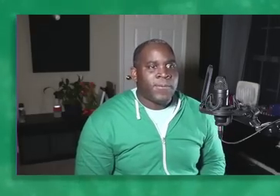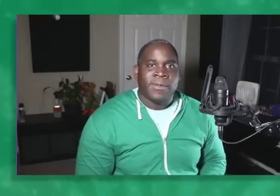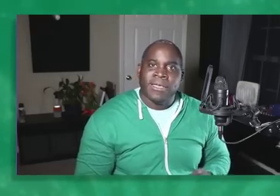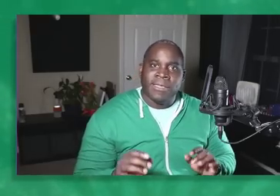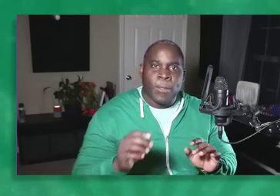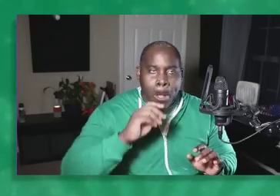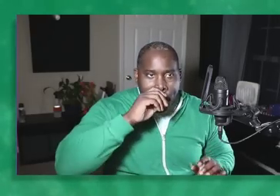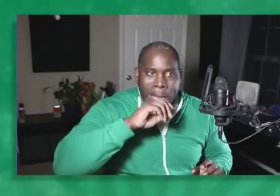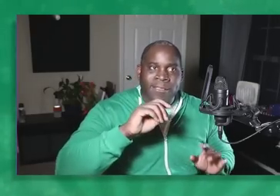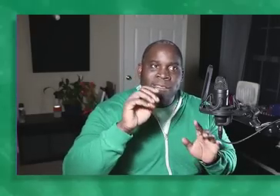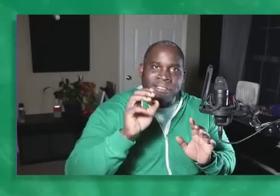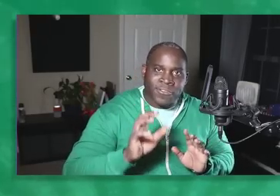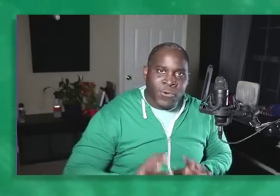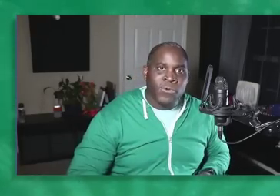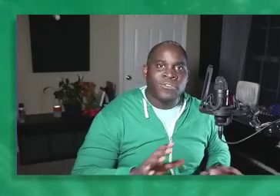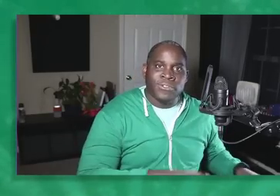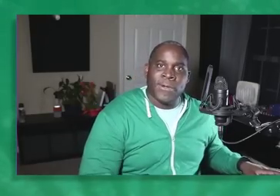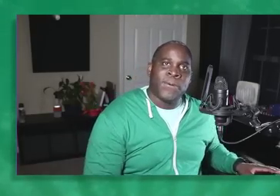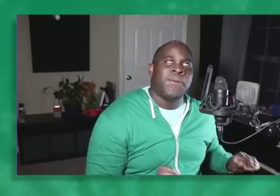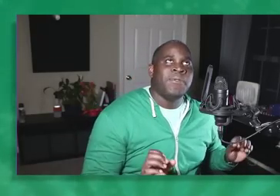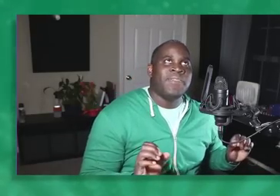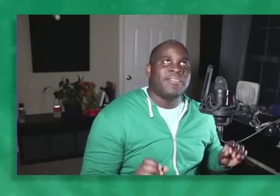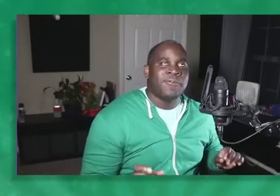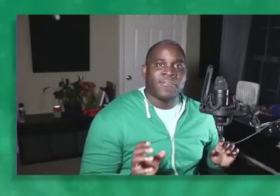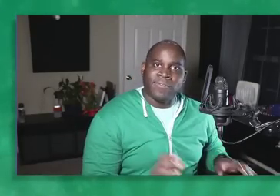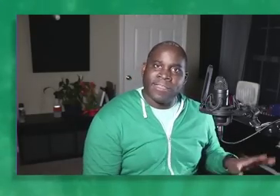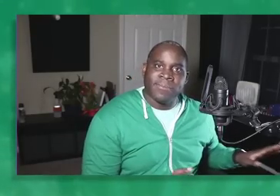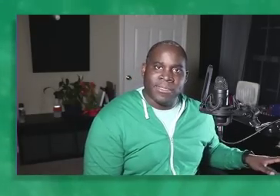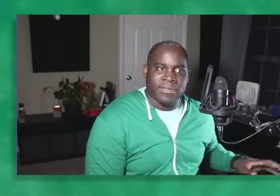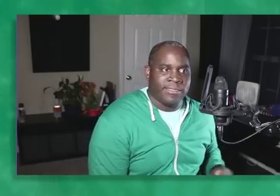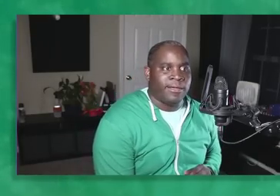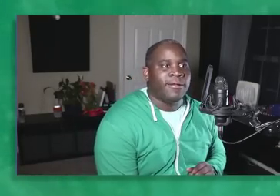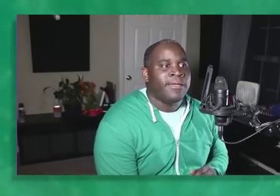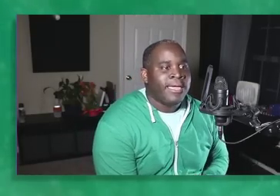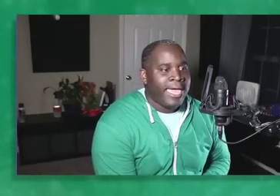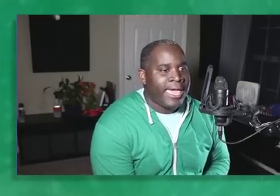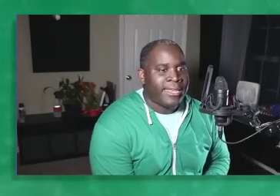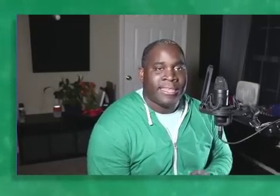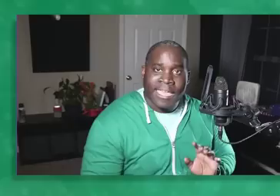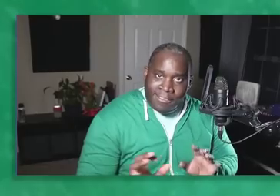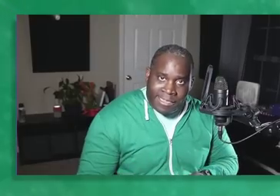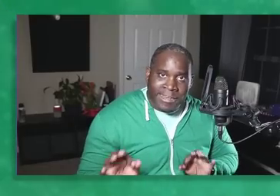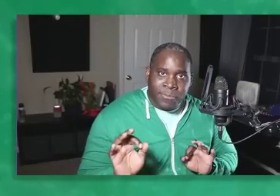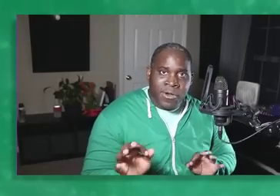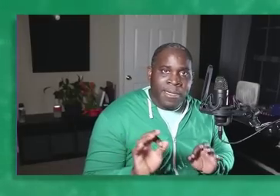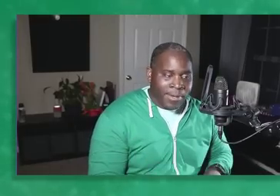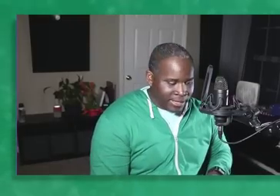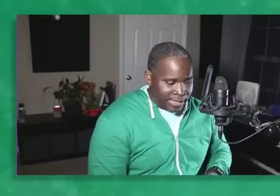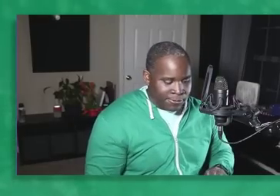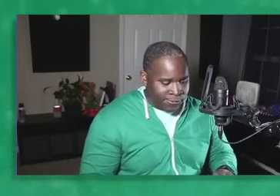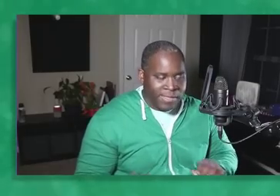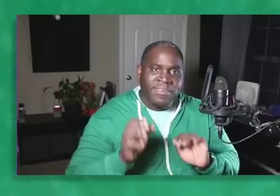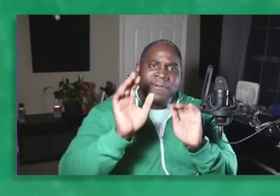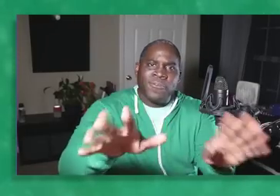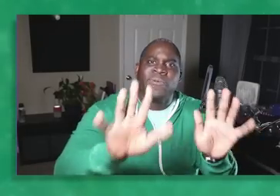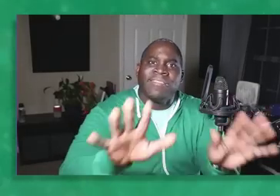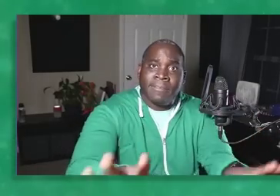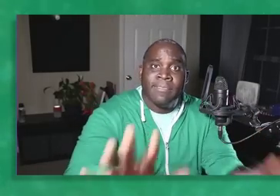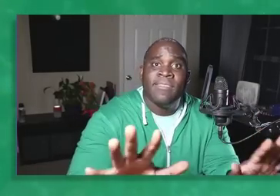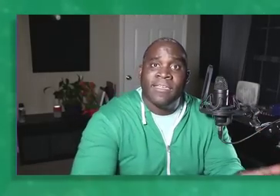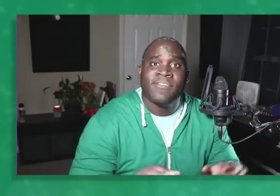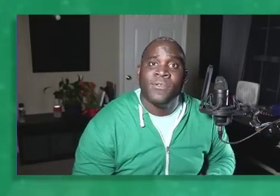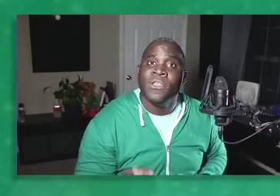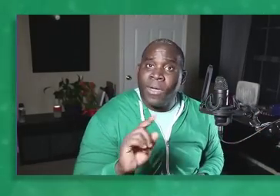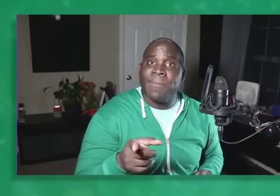So it's cool to know that there's flexibility there. And like I said, it's more about body language. So even if I was